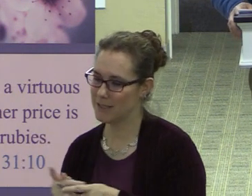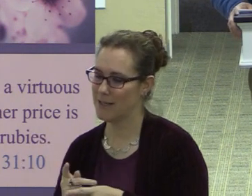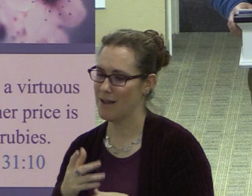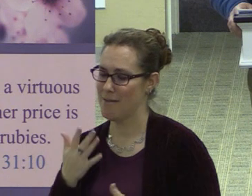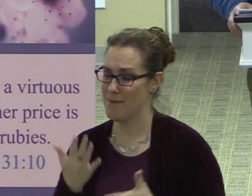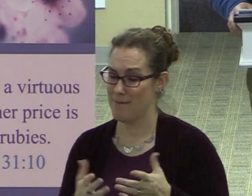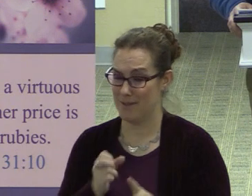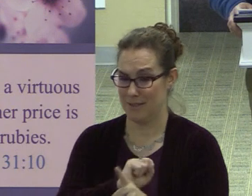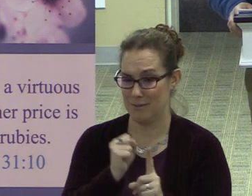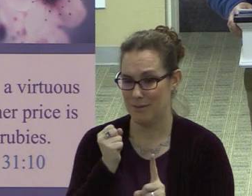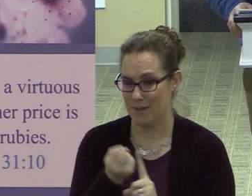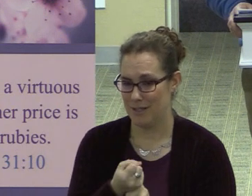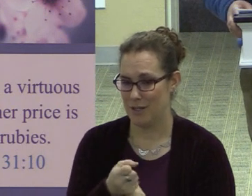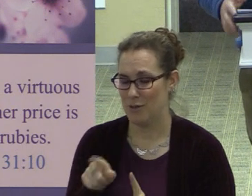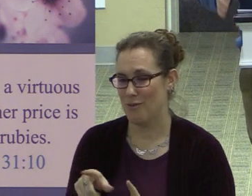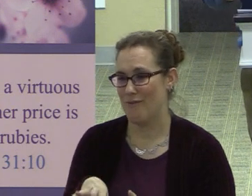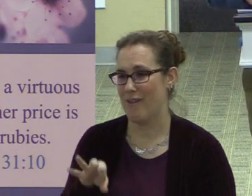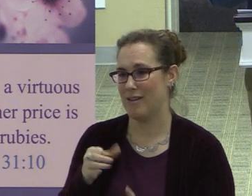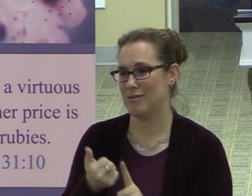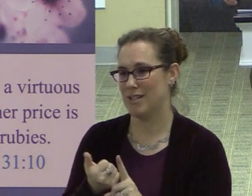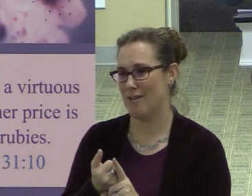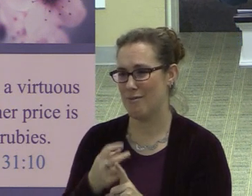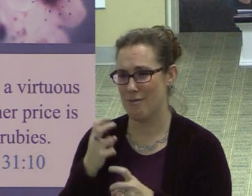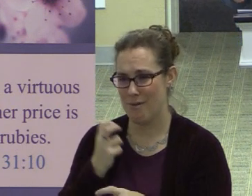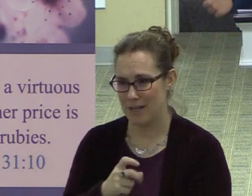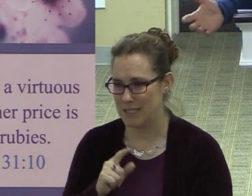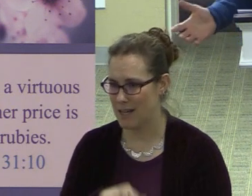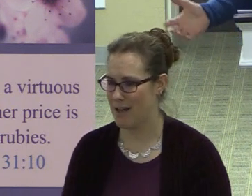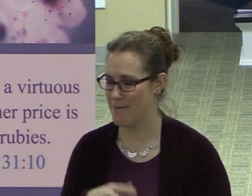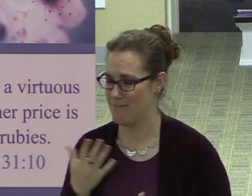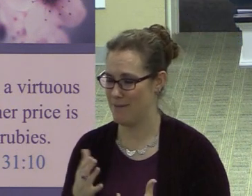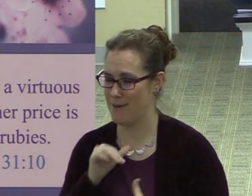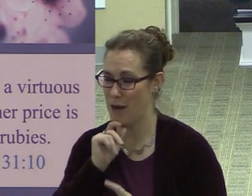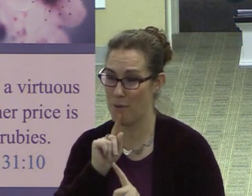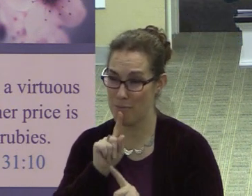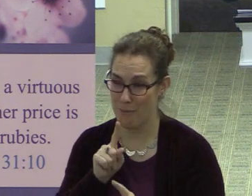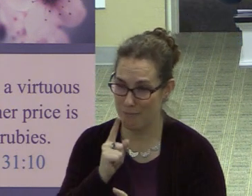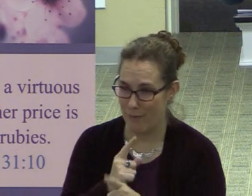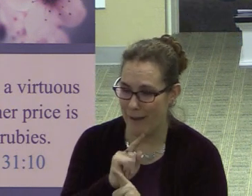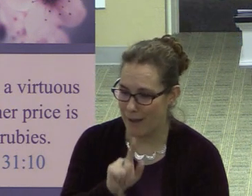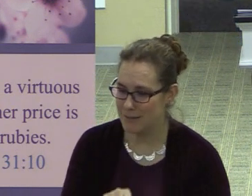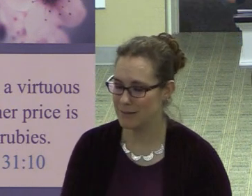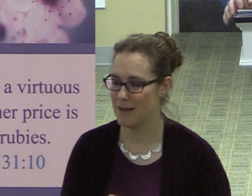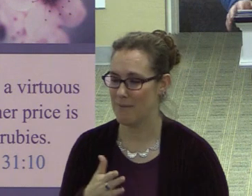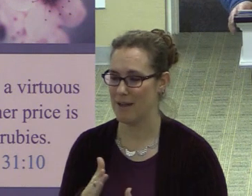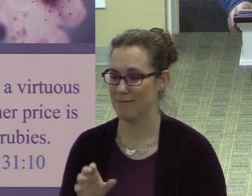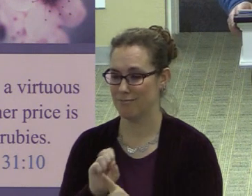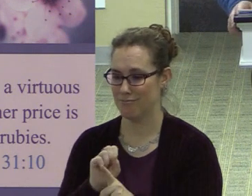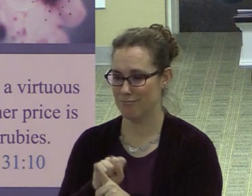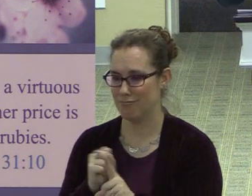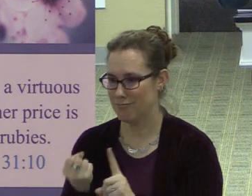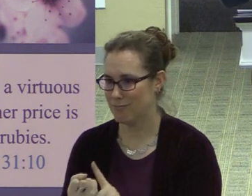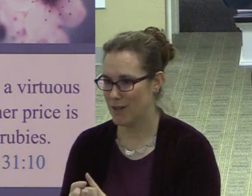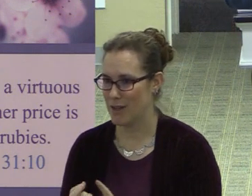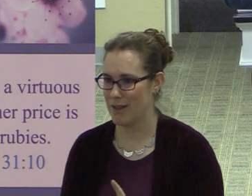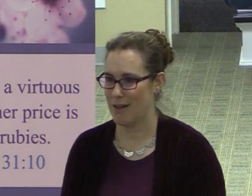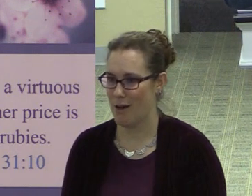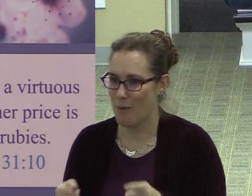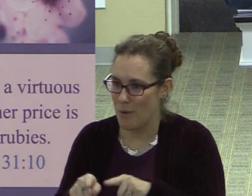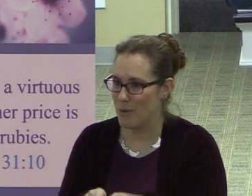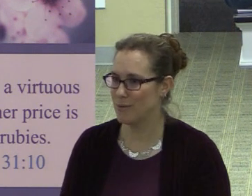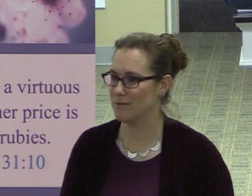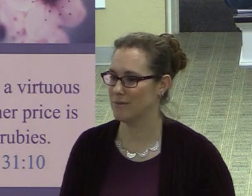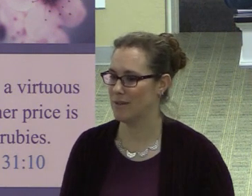time where there just doesn't seem the right answer. Maybe there's a circumstances that have arose and you're just not